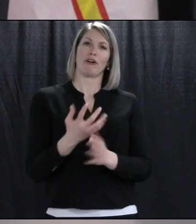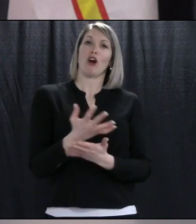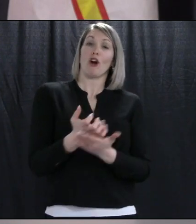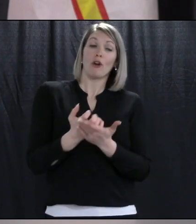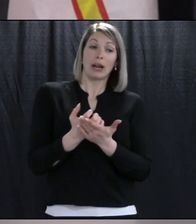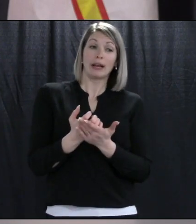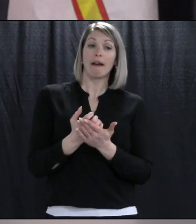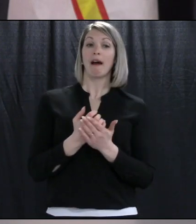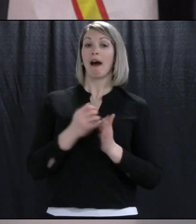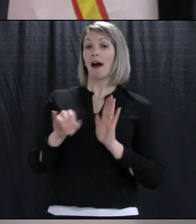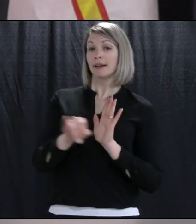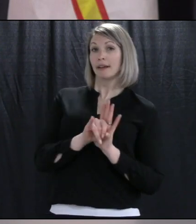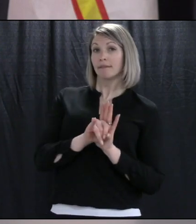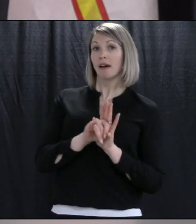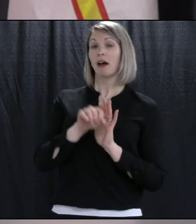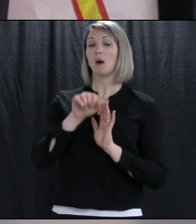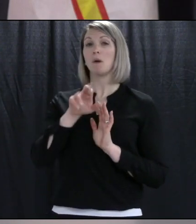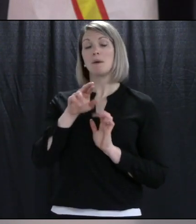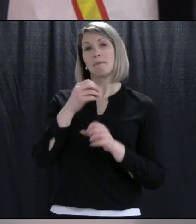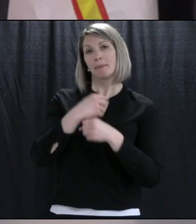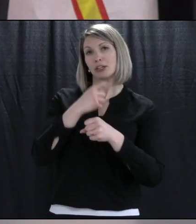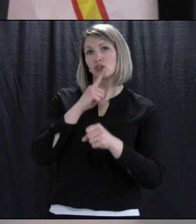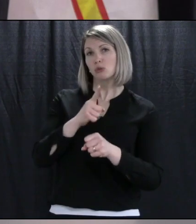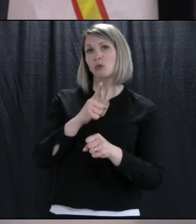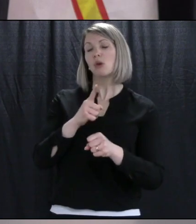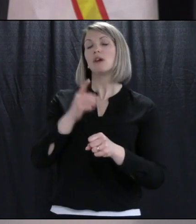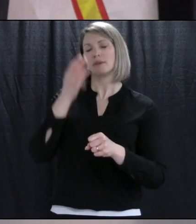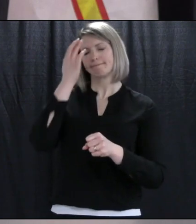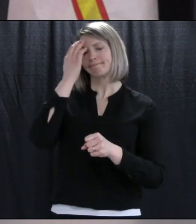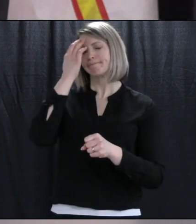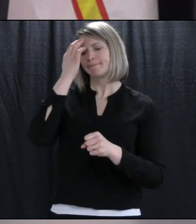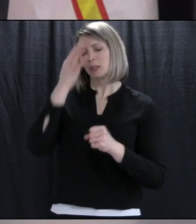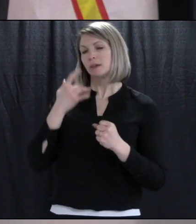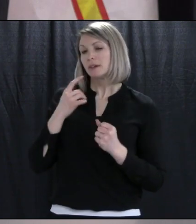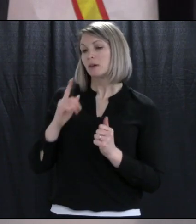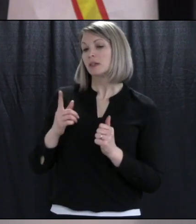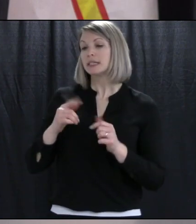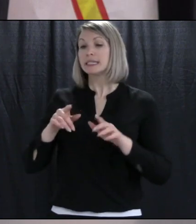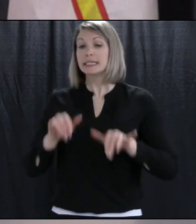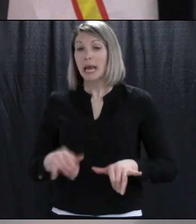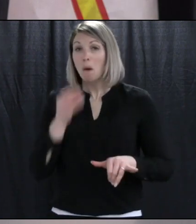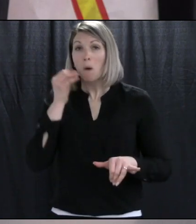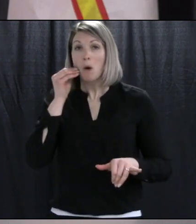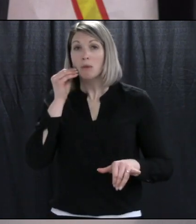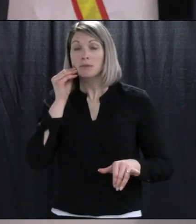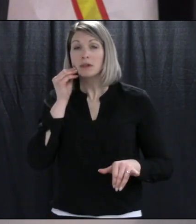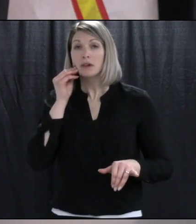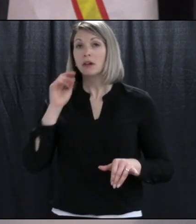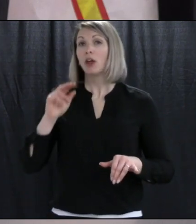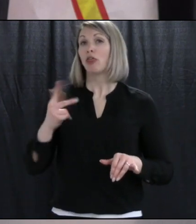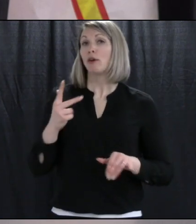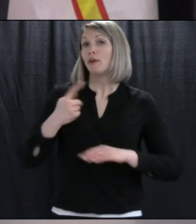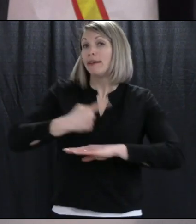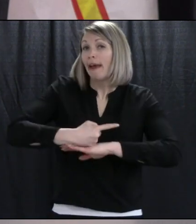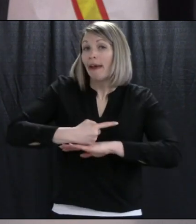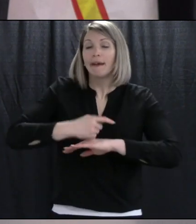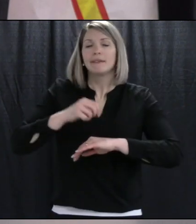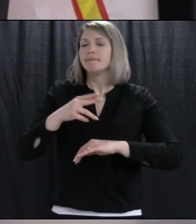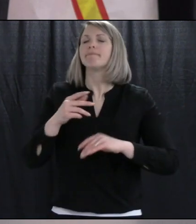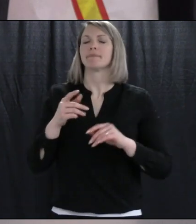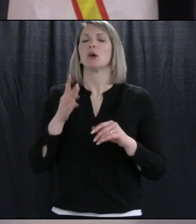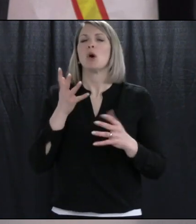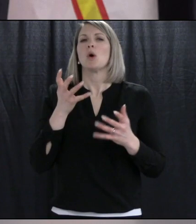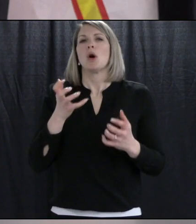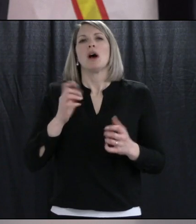It's important that we know where those individuals are traveling from before they get to our province. And this is where we want to be to